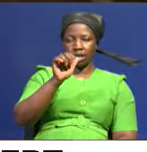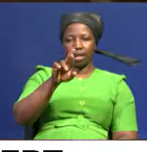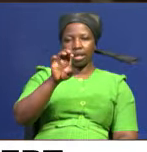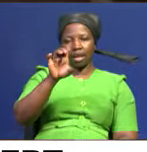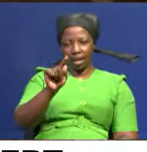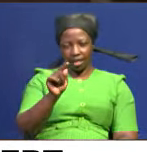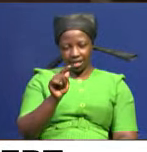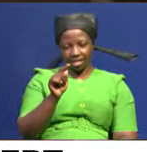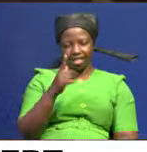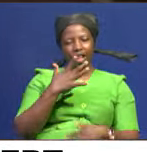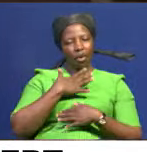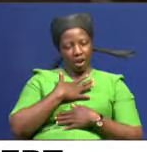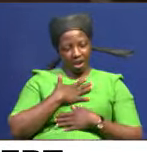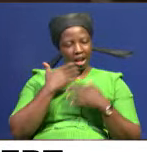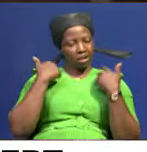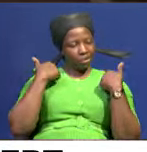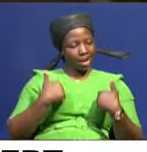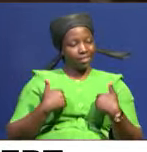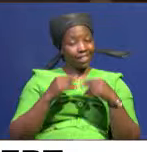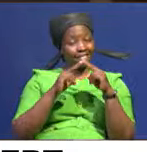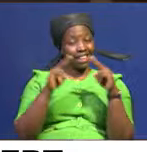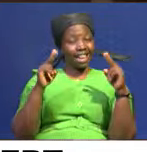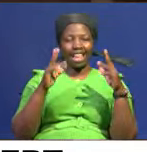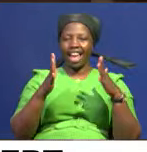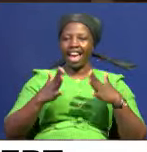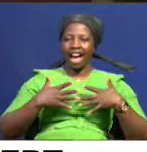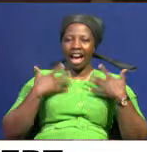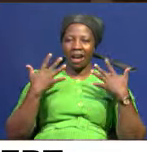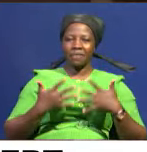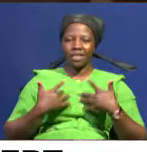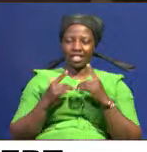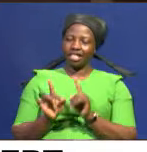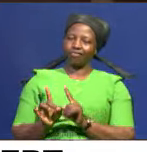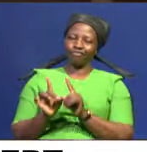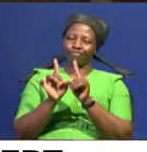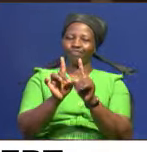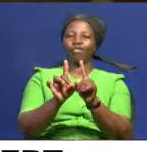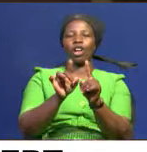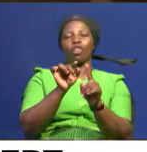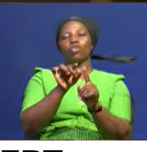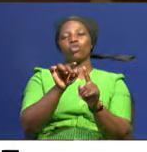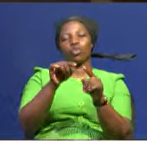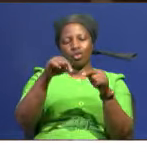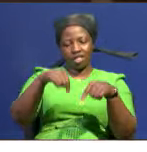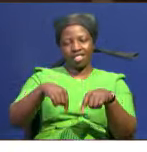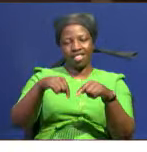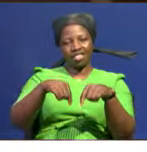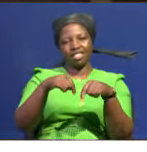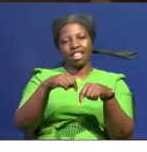Your Excellency, I'm very happy to accompany here to this winner's concert.